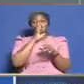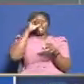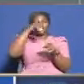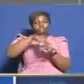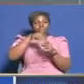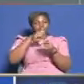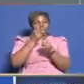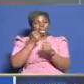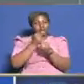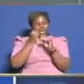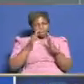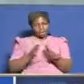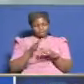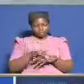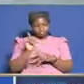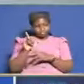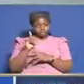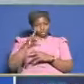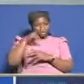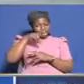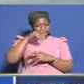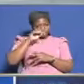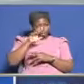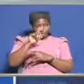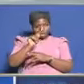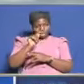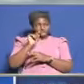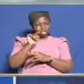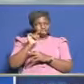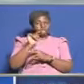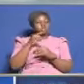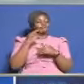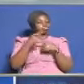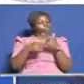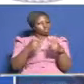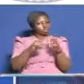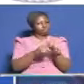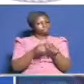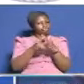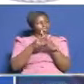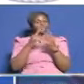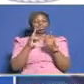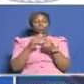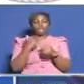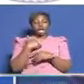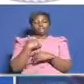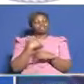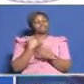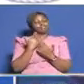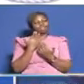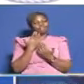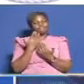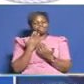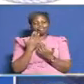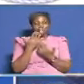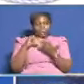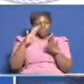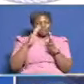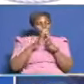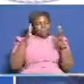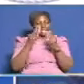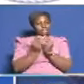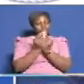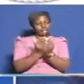a multi-billion shillings expansion to handle bigger ships and improve its operations. KPA has been spending a lot of